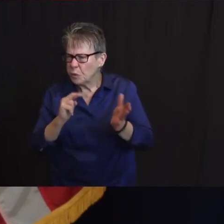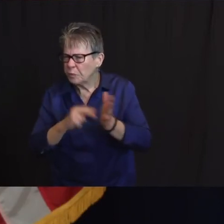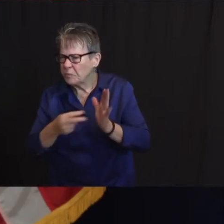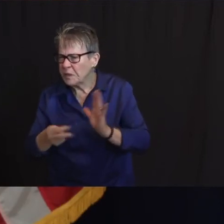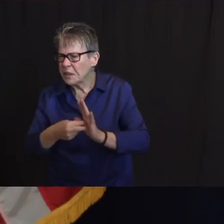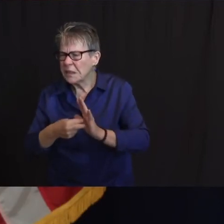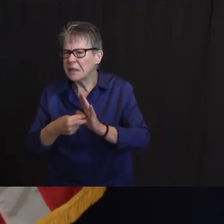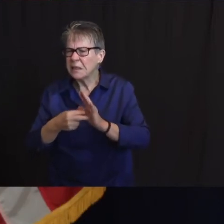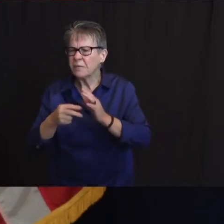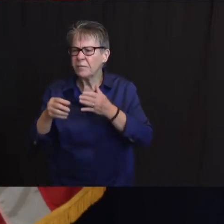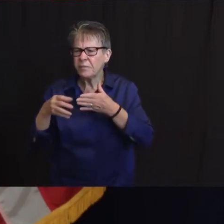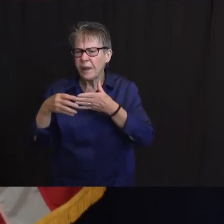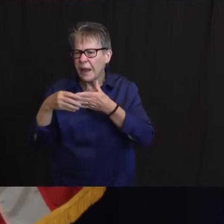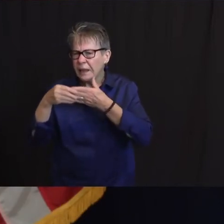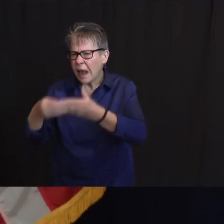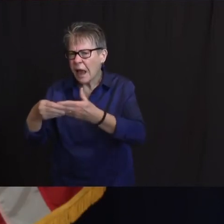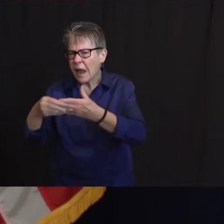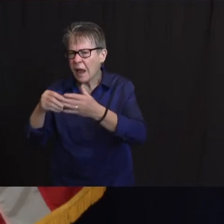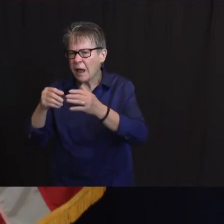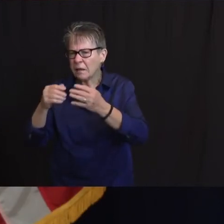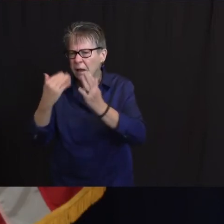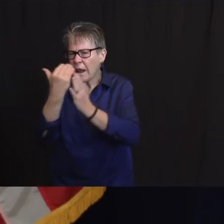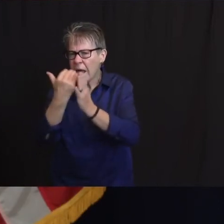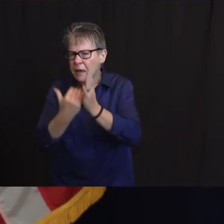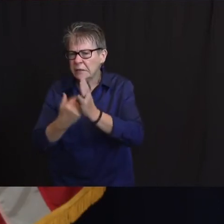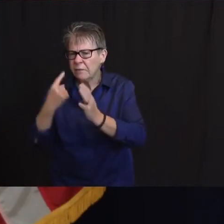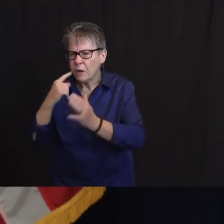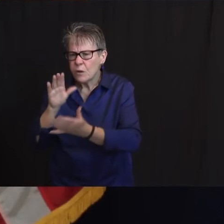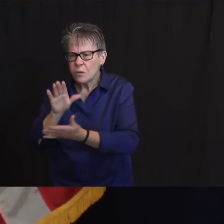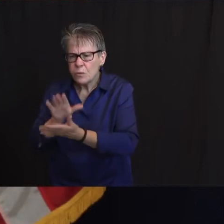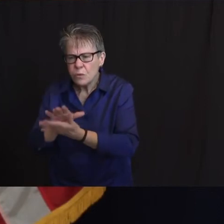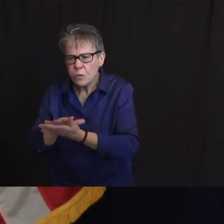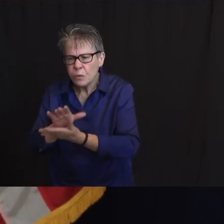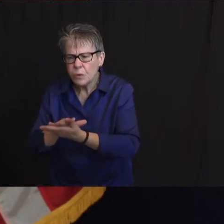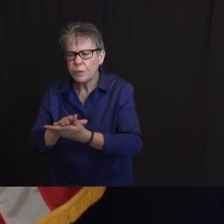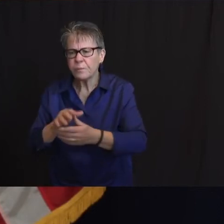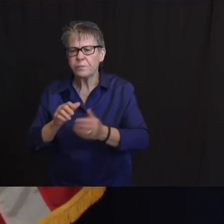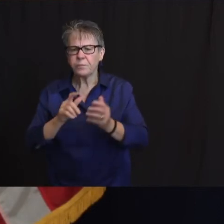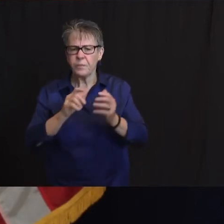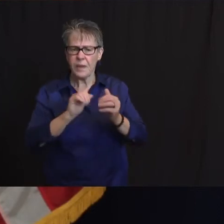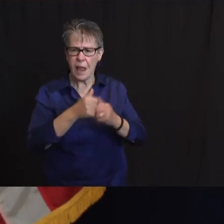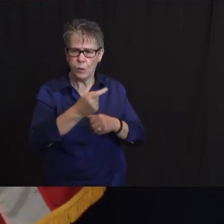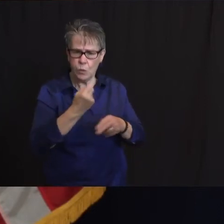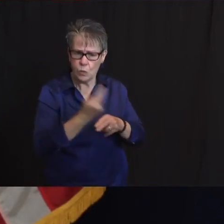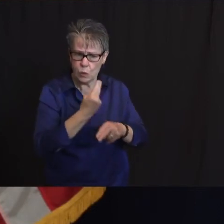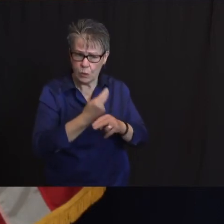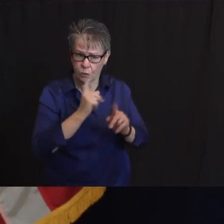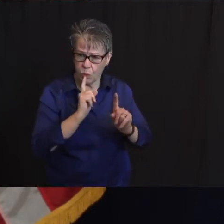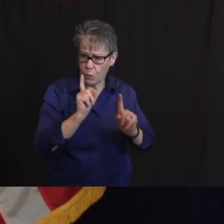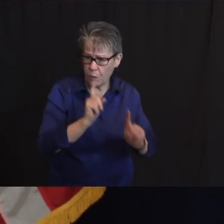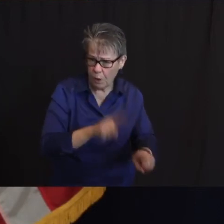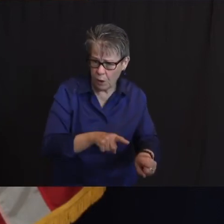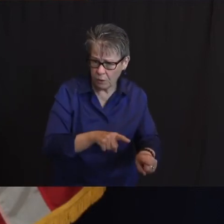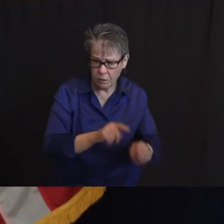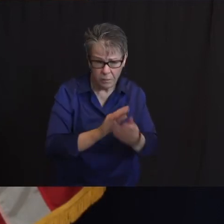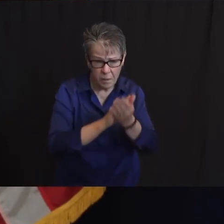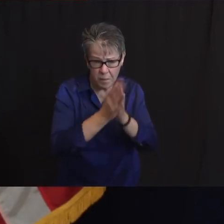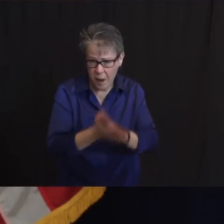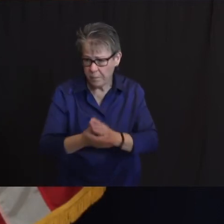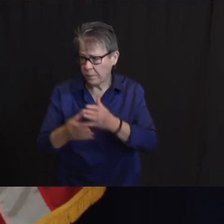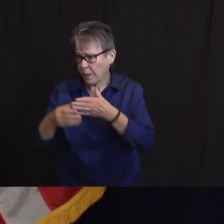schools, part of which talks about how to use that report in there. If that's the case, we